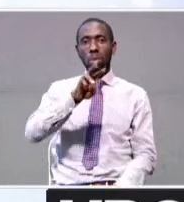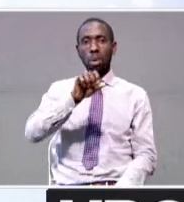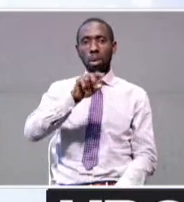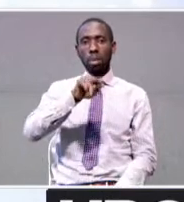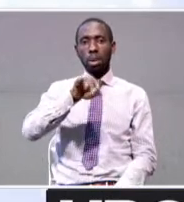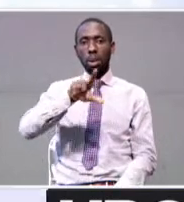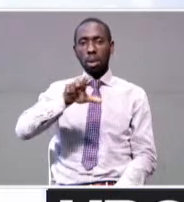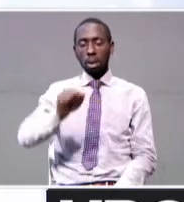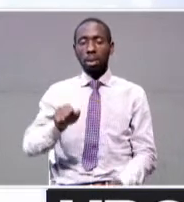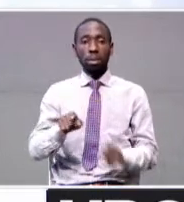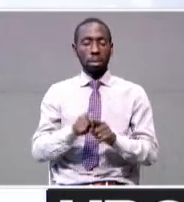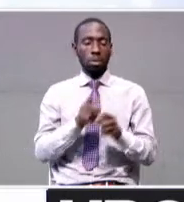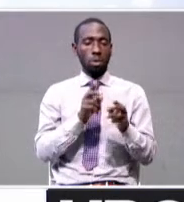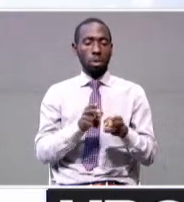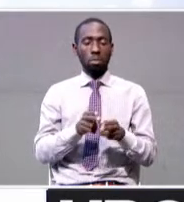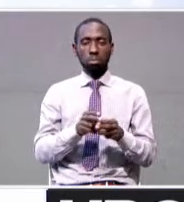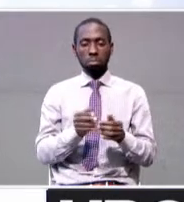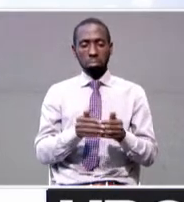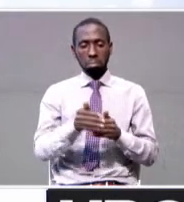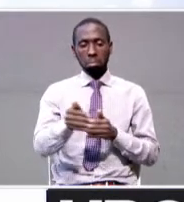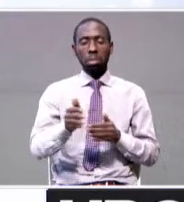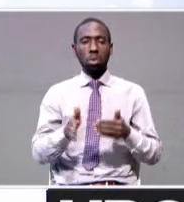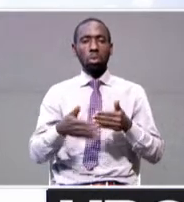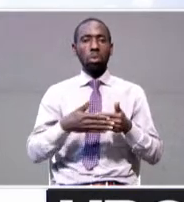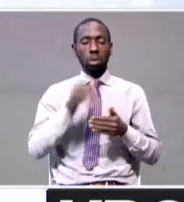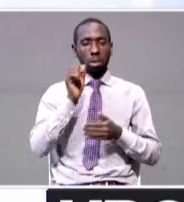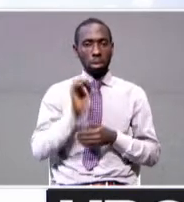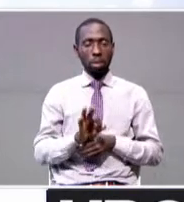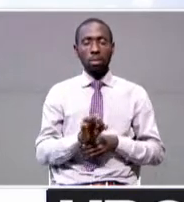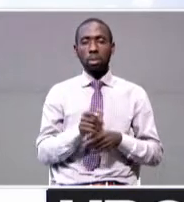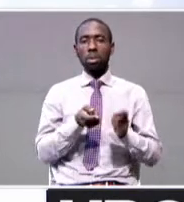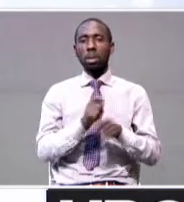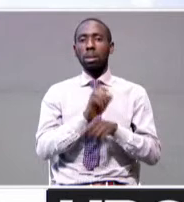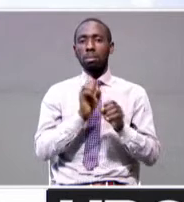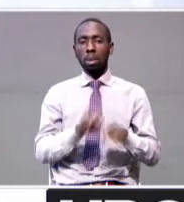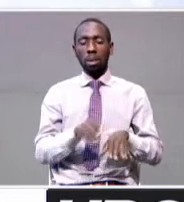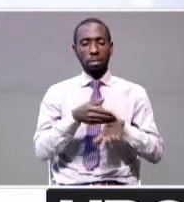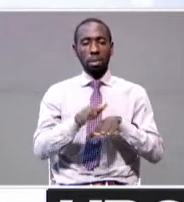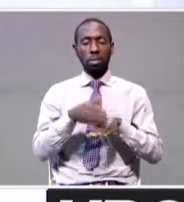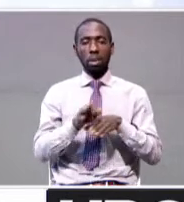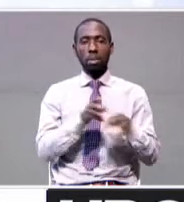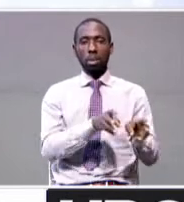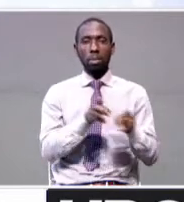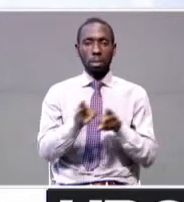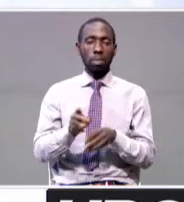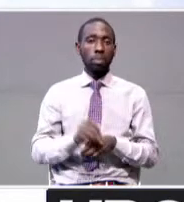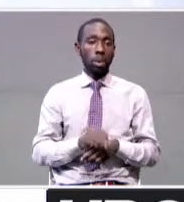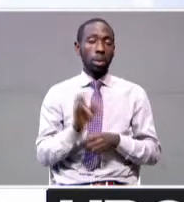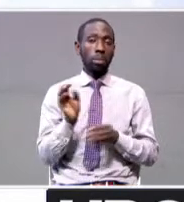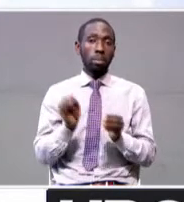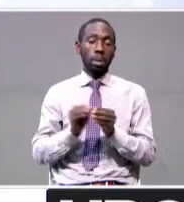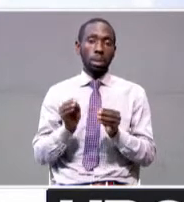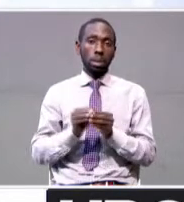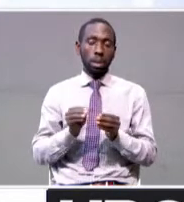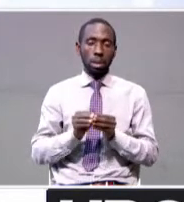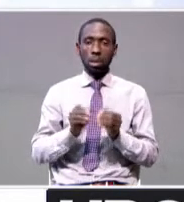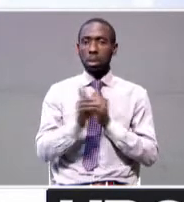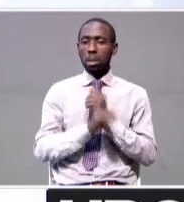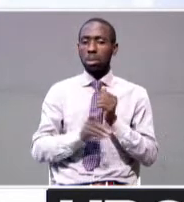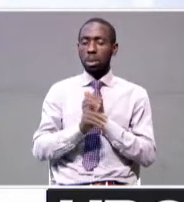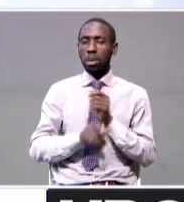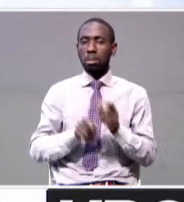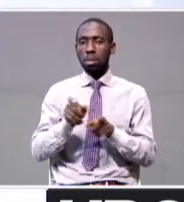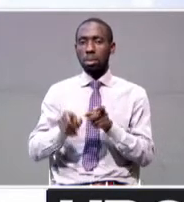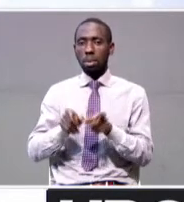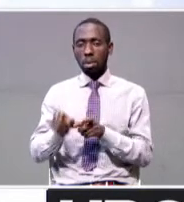singa abavubi tebakomya kwenyigira mu bikolwa ebikontana n'amateeka. Mu lukiiko olwetabiddwamu abavubi okuva mu disitulikiti ezigabana ennyanja